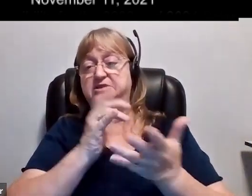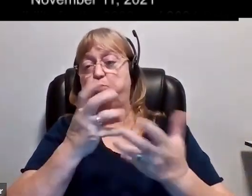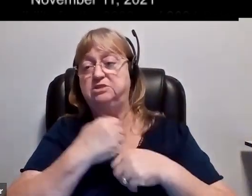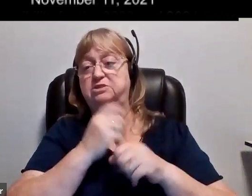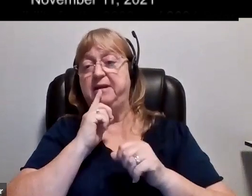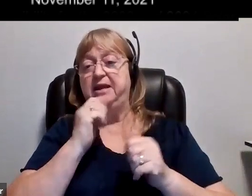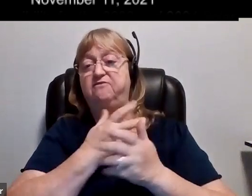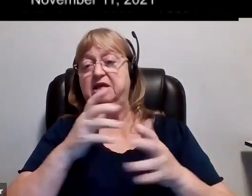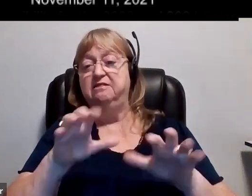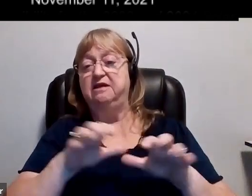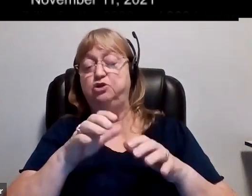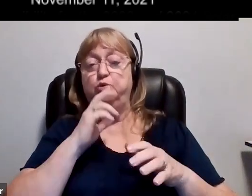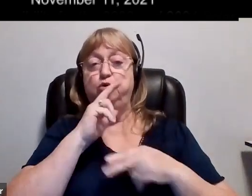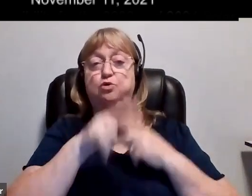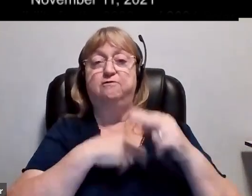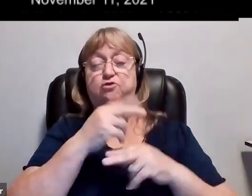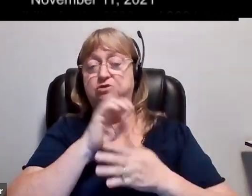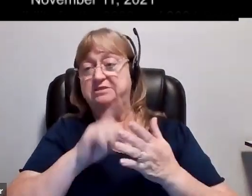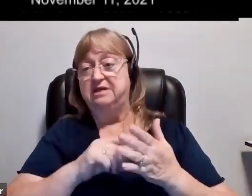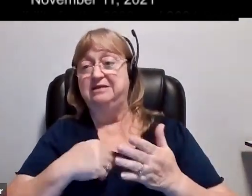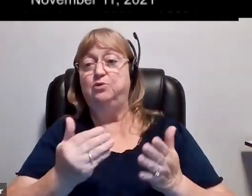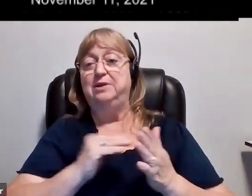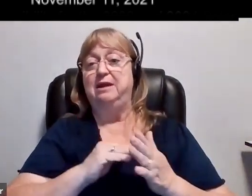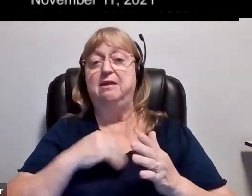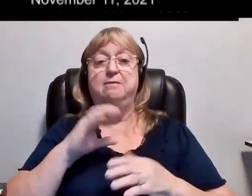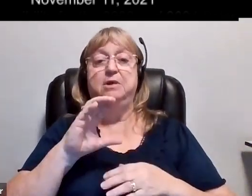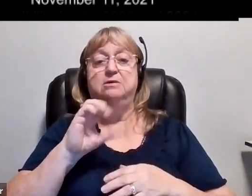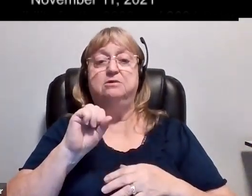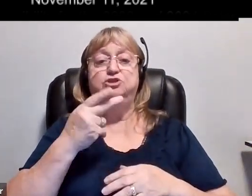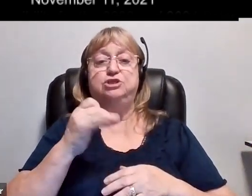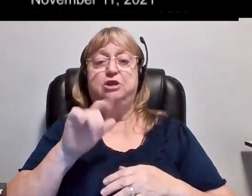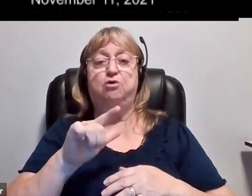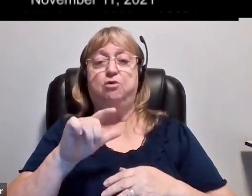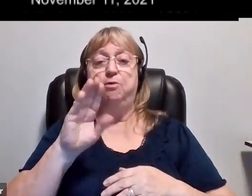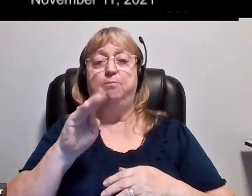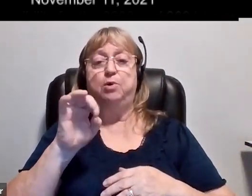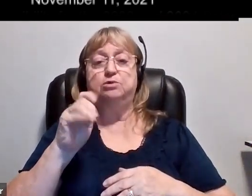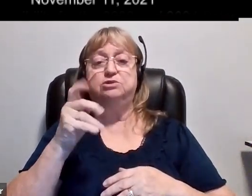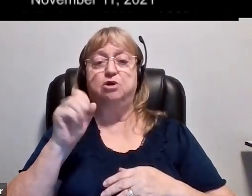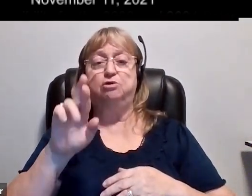do universally designed. So again, I'm Sheryl Burgstahler, Sheryl with an S,